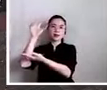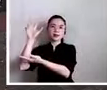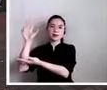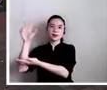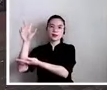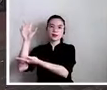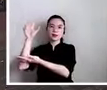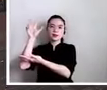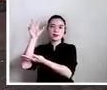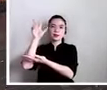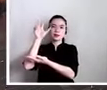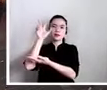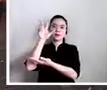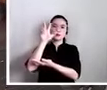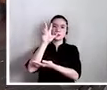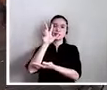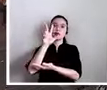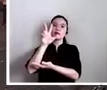Santo ninyo, o